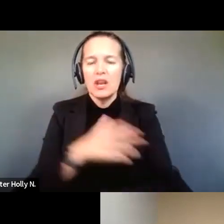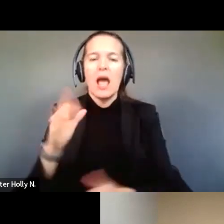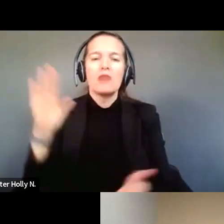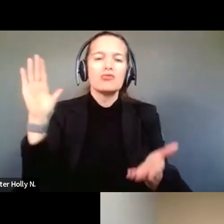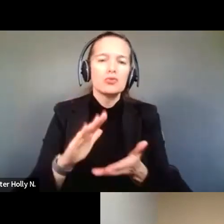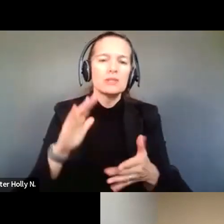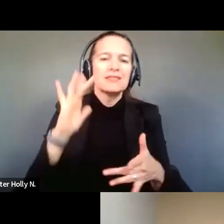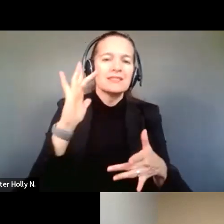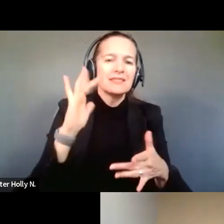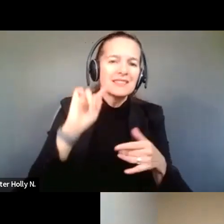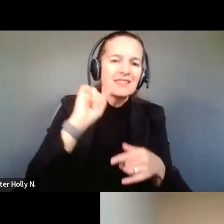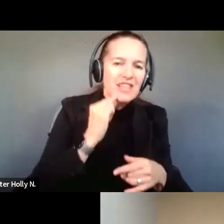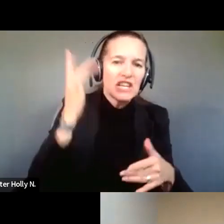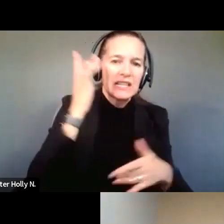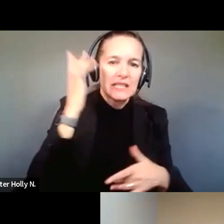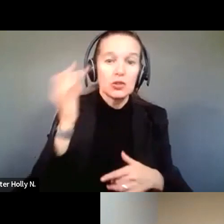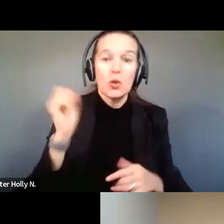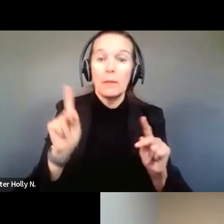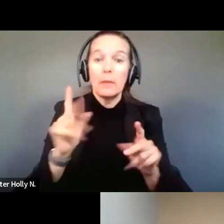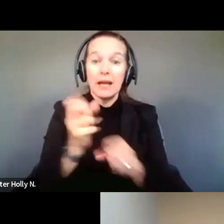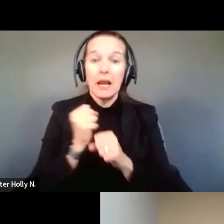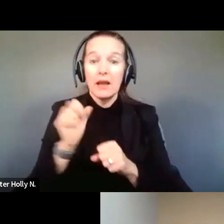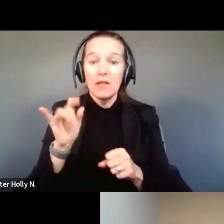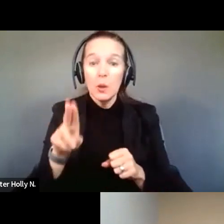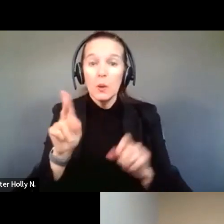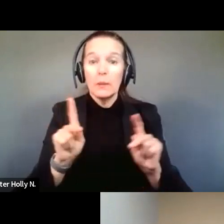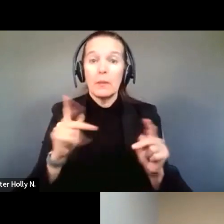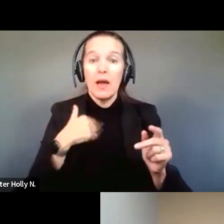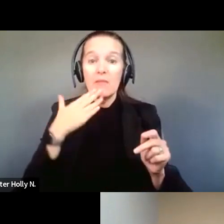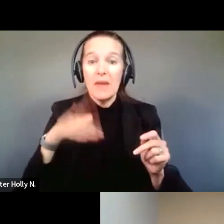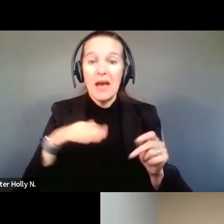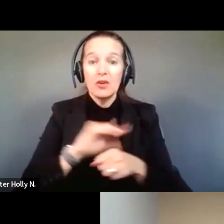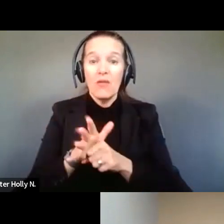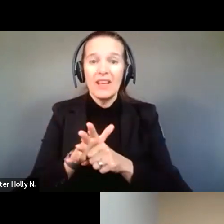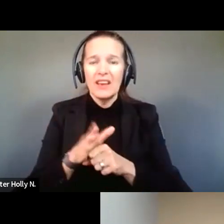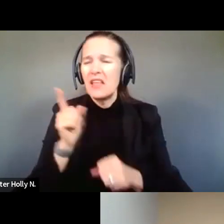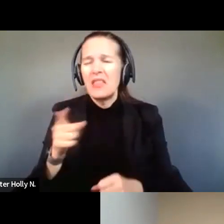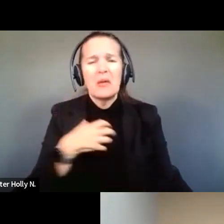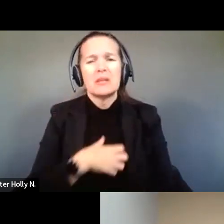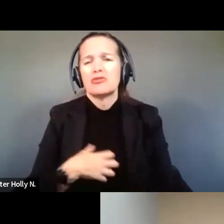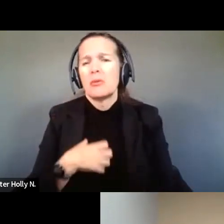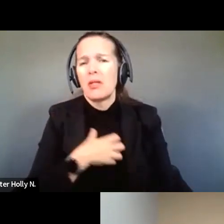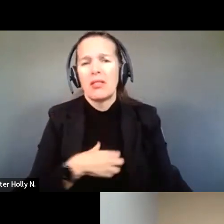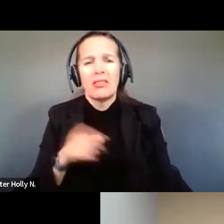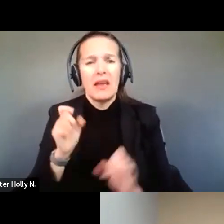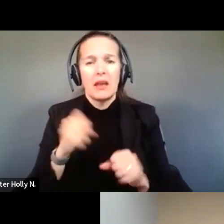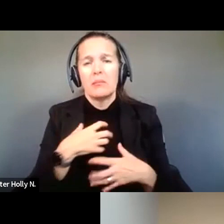people I know getting the flu and the people I know that have had bad COVID, they're miserable and they could be miserable for